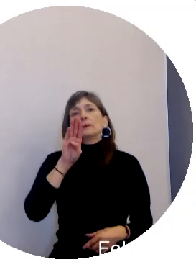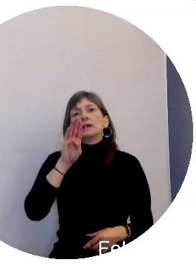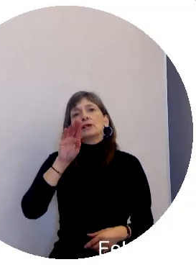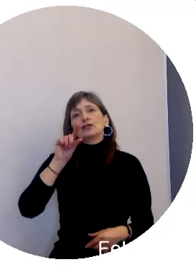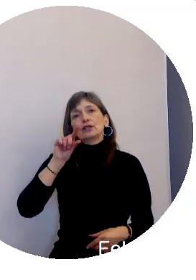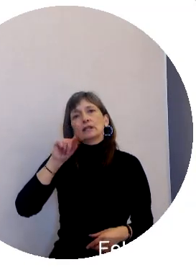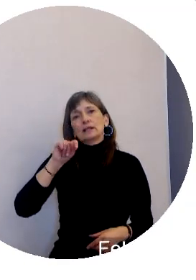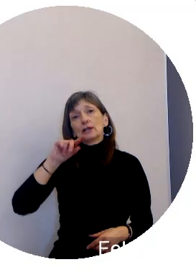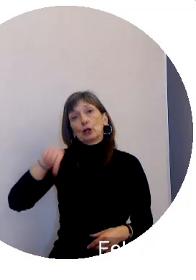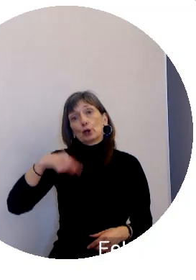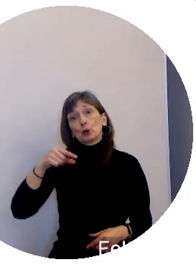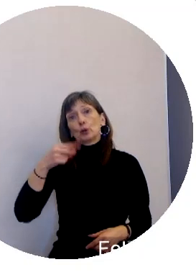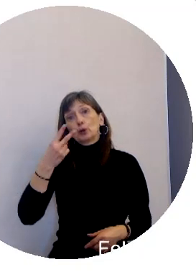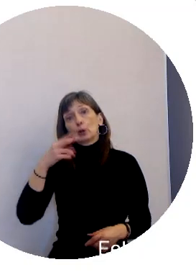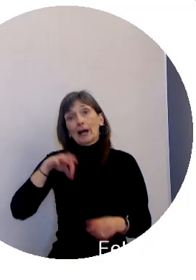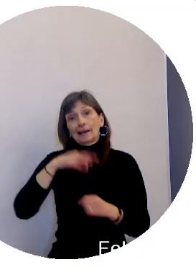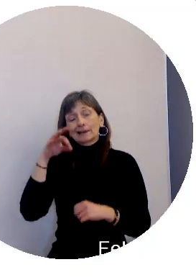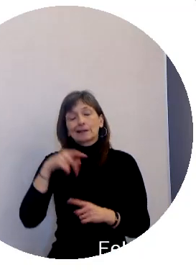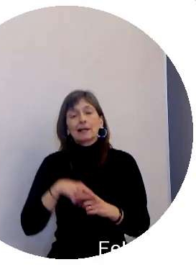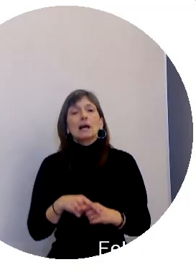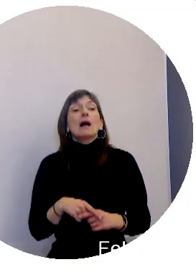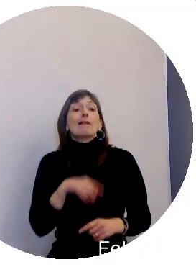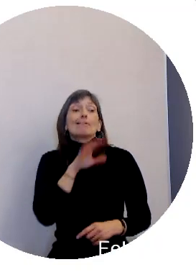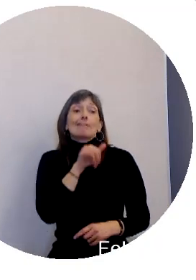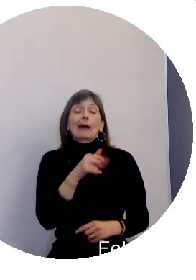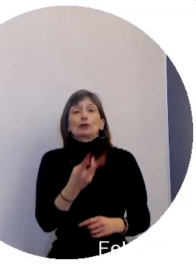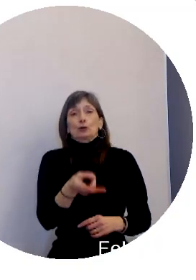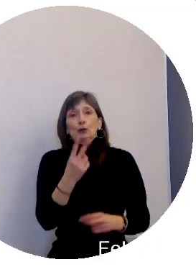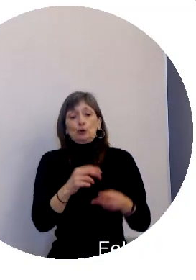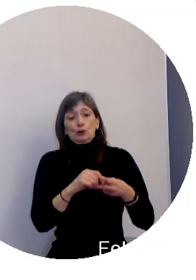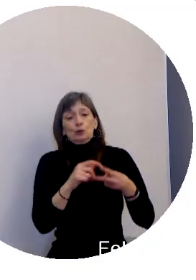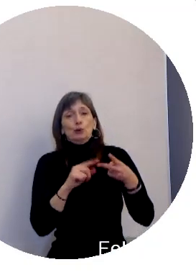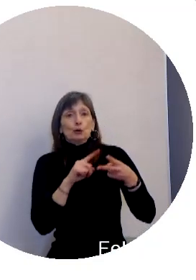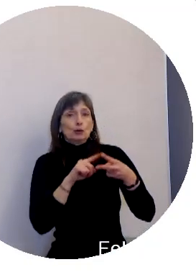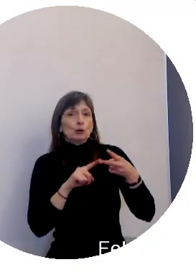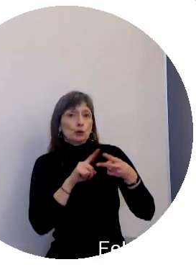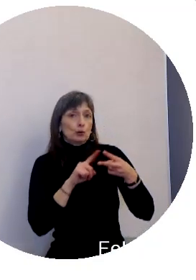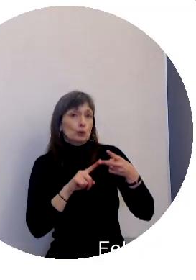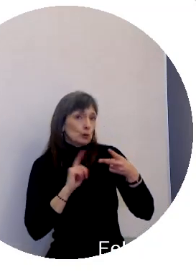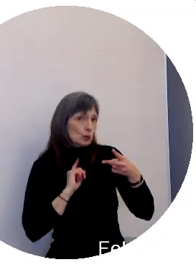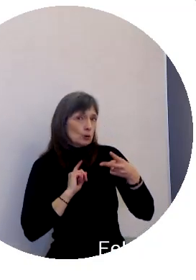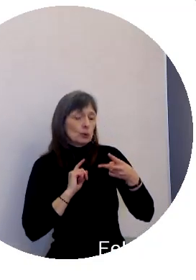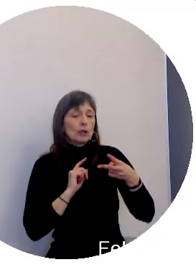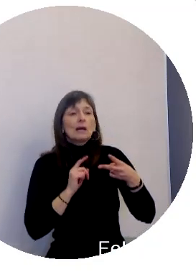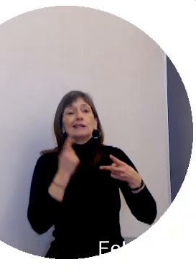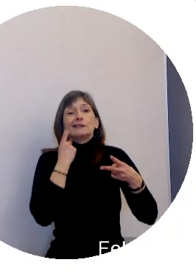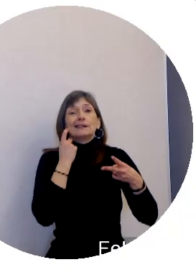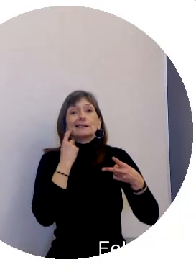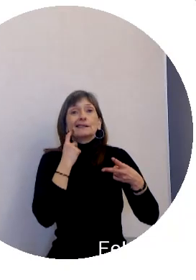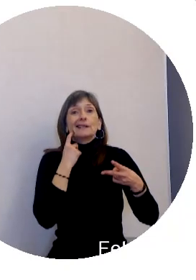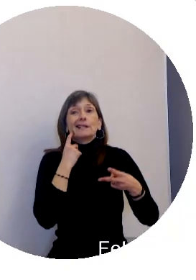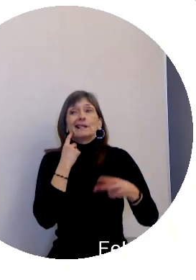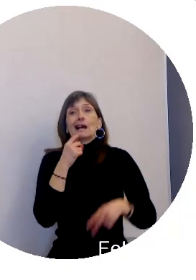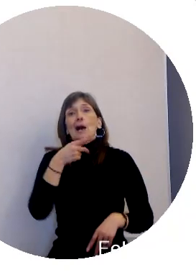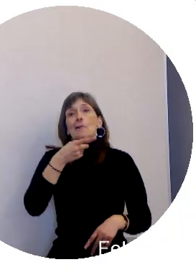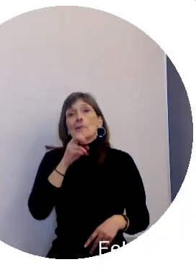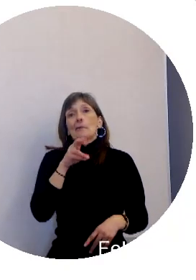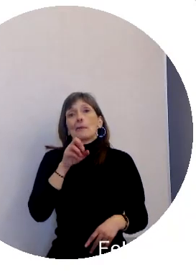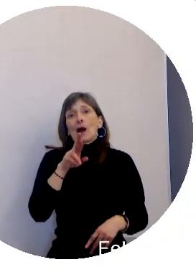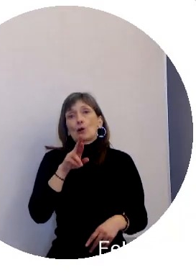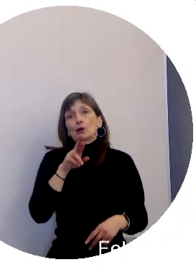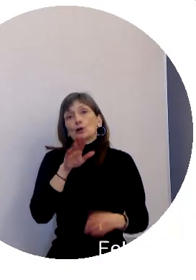LGBTQ 2 guidelines and initiatives. Recently, we made changes to PowerSchool, our